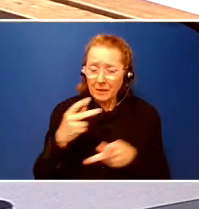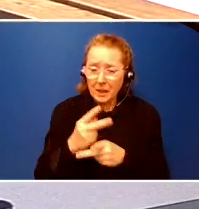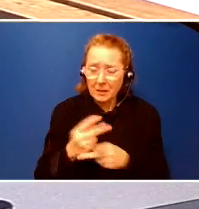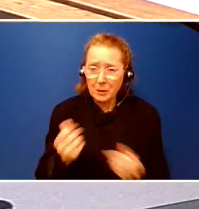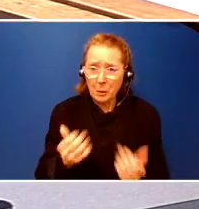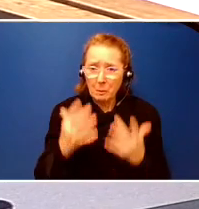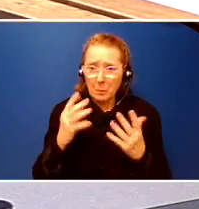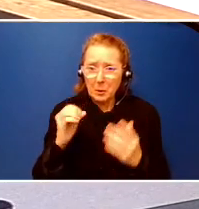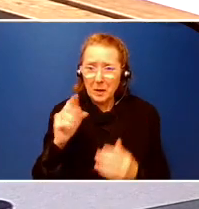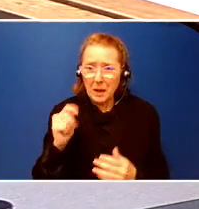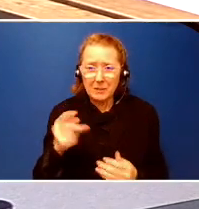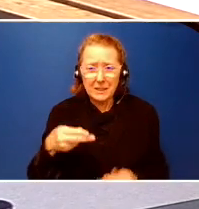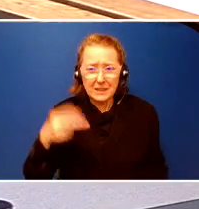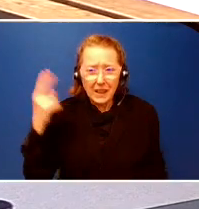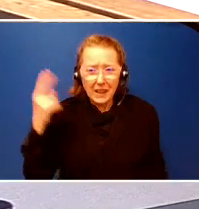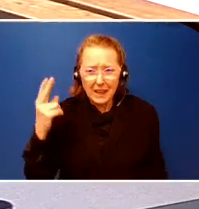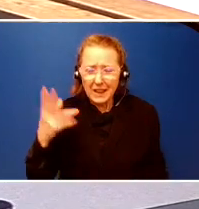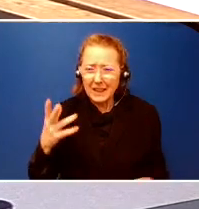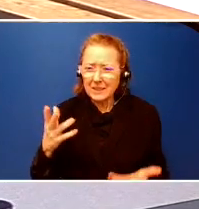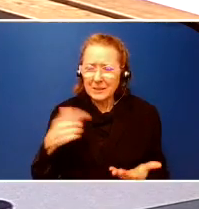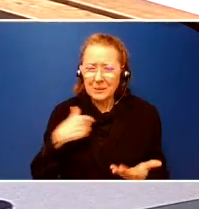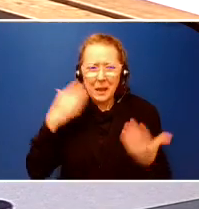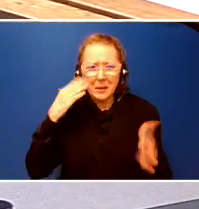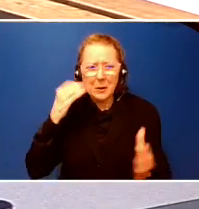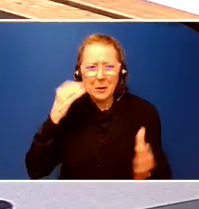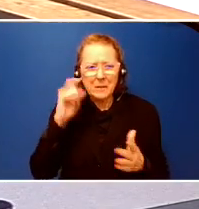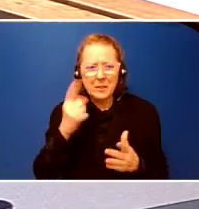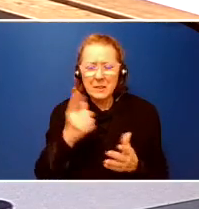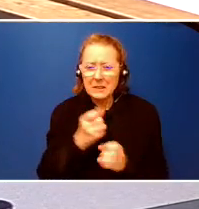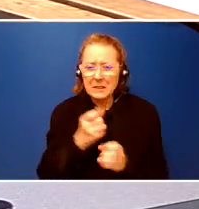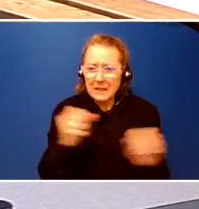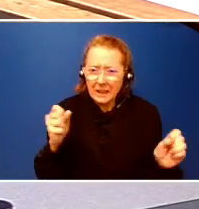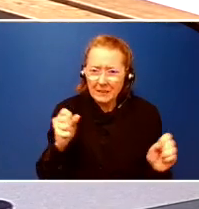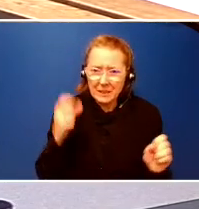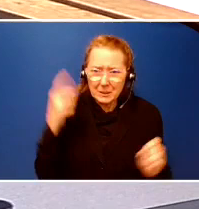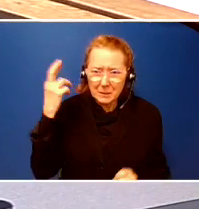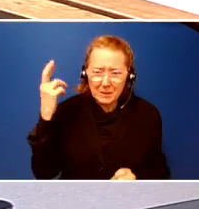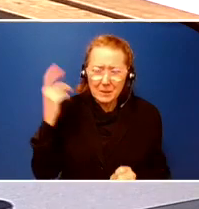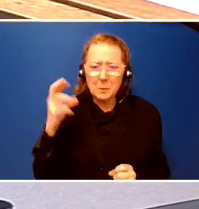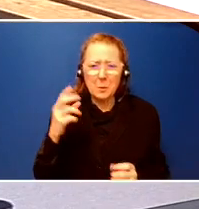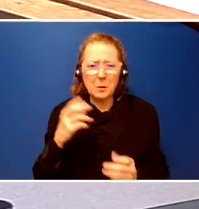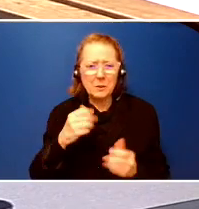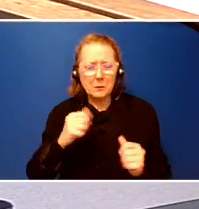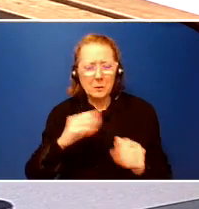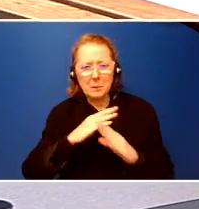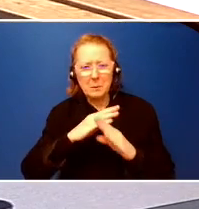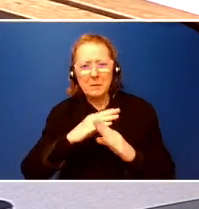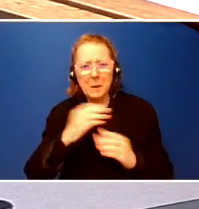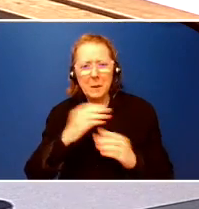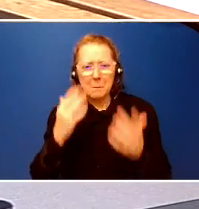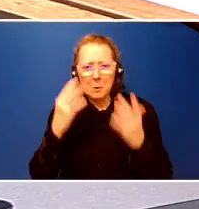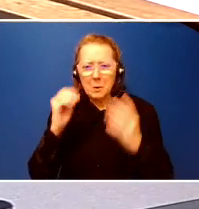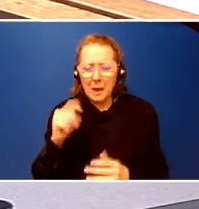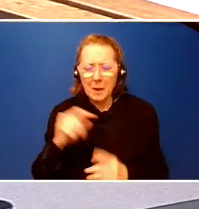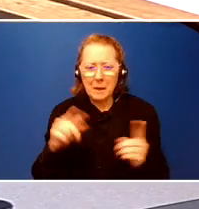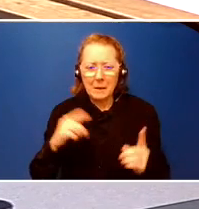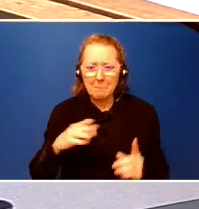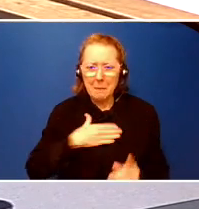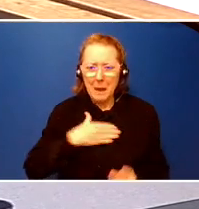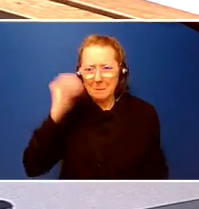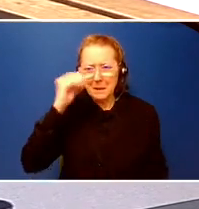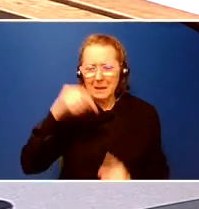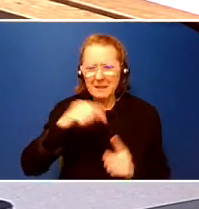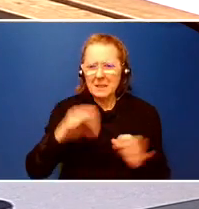high. So, I mean, I don't know if this is just for safety's sake or if it's in part also to prevent burnout, but I think that this is incredibly important. I just wanted to understand it